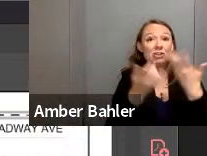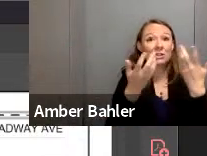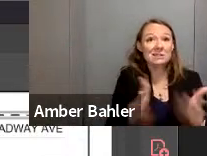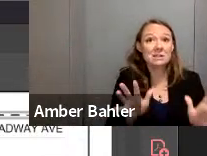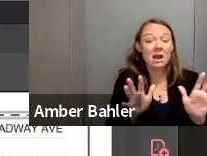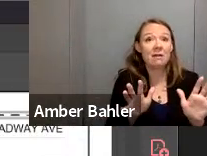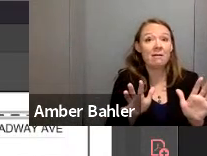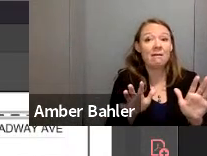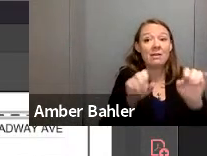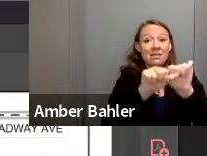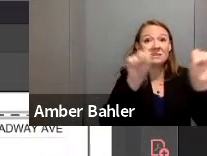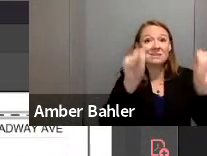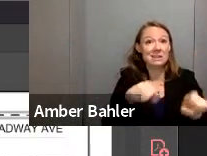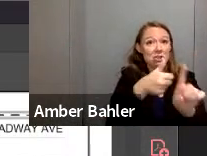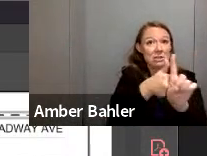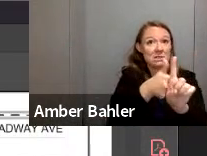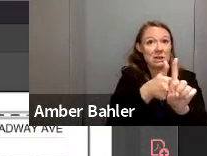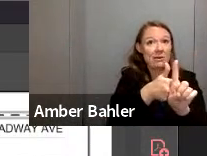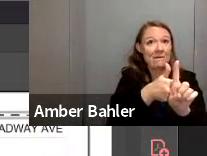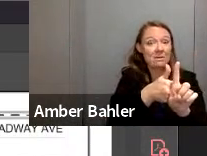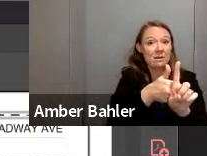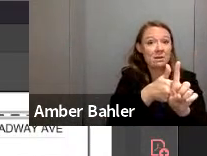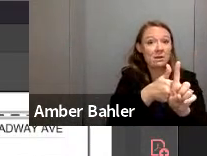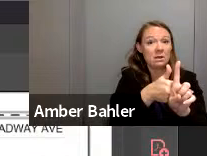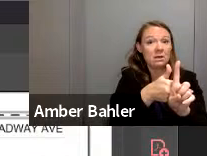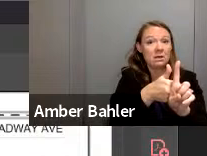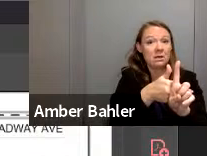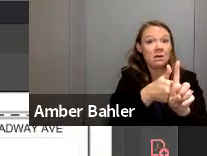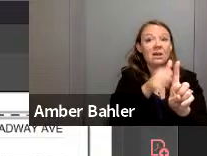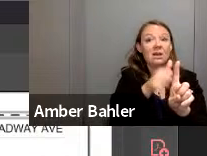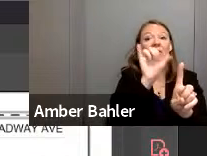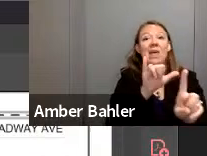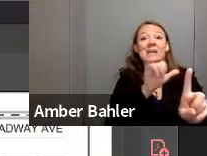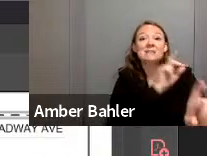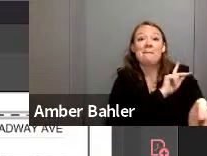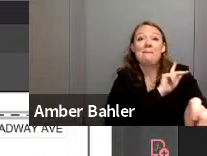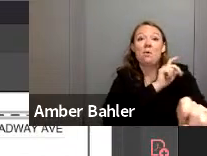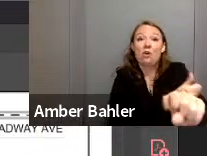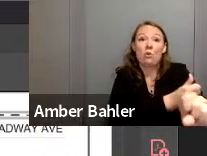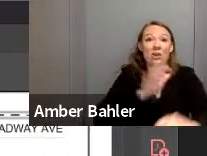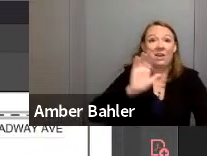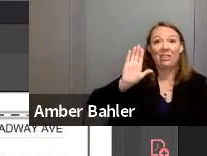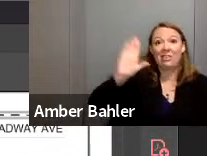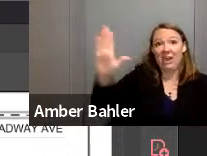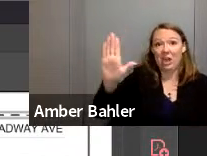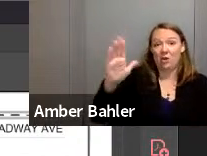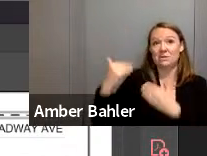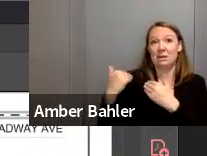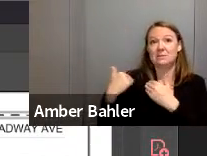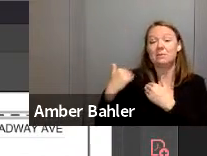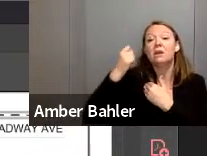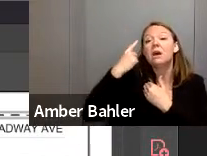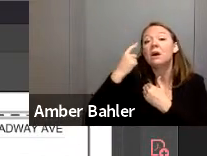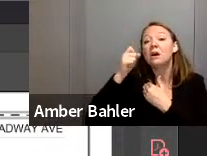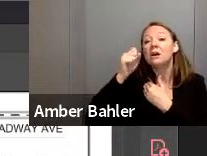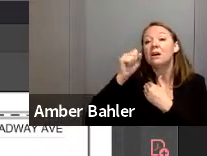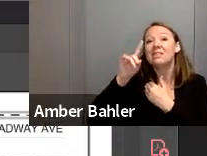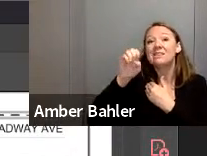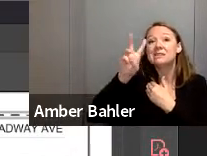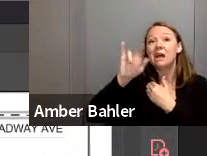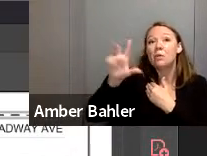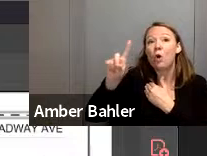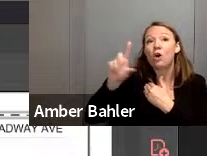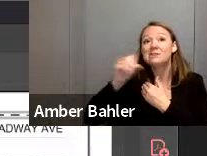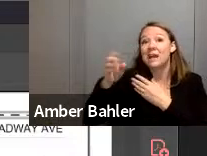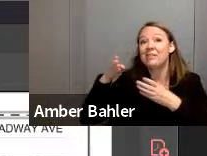the station itself is the Port Authority's responsibility, but the sidewalks and the street do not